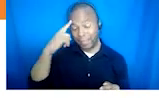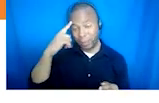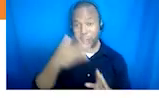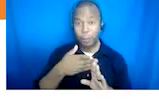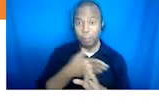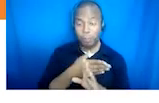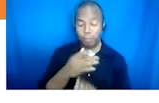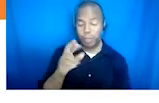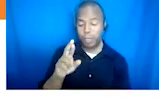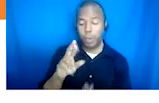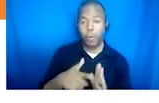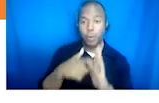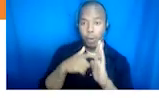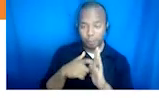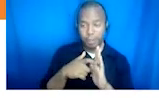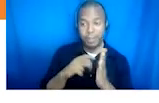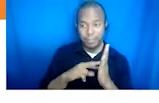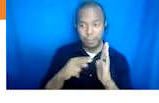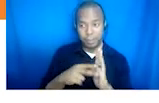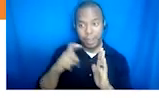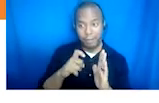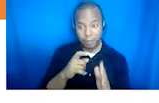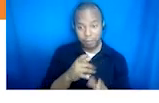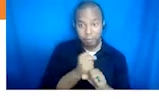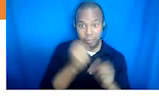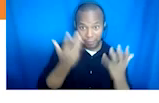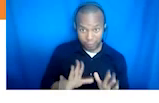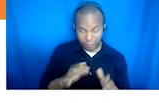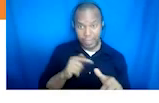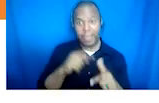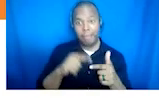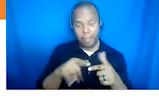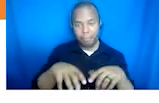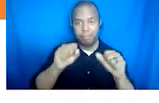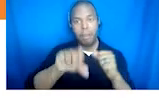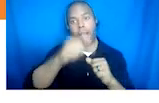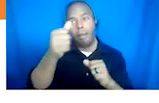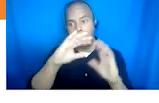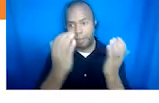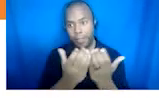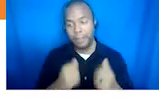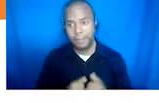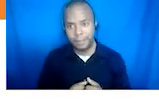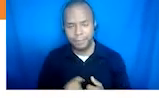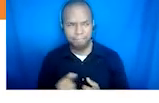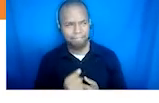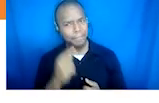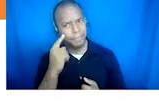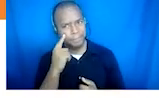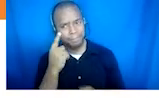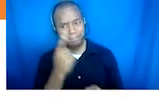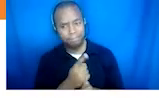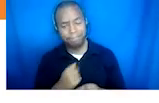need to take them, so they can take other classes. Right. Yeah, that's probably a very strong reason, right?